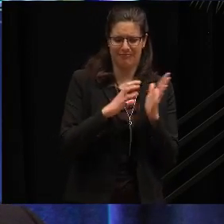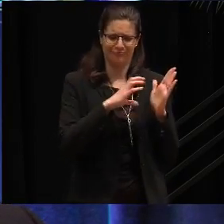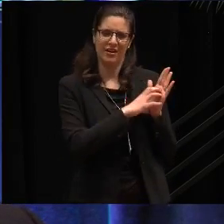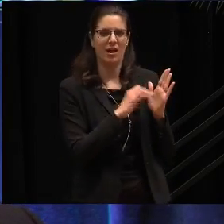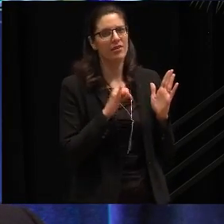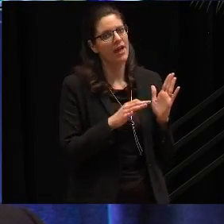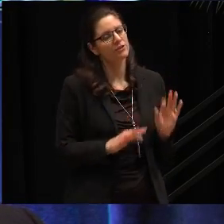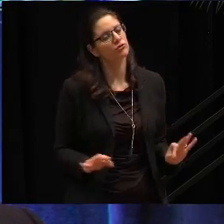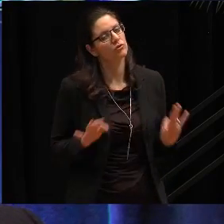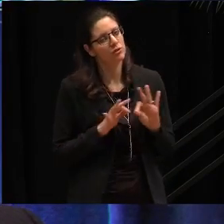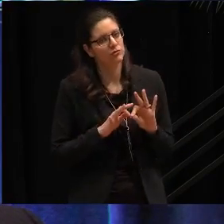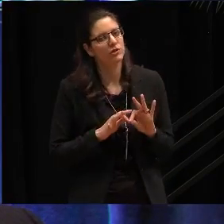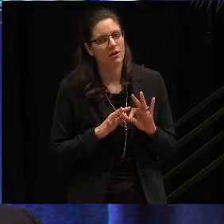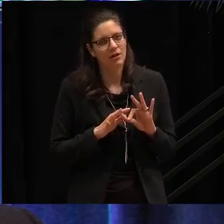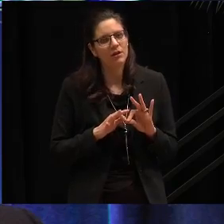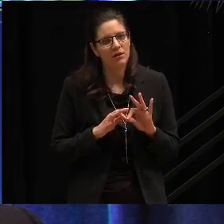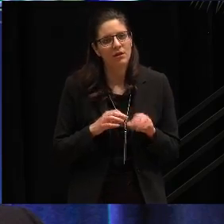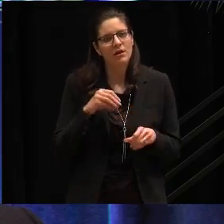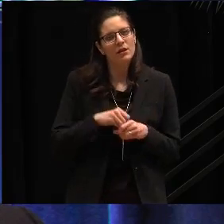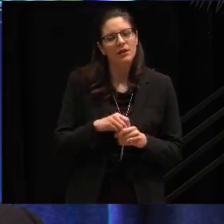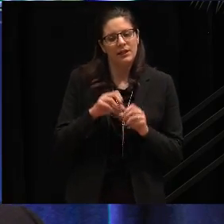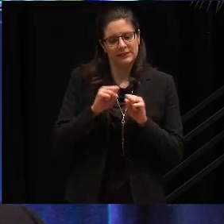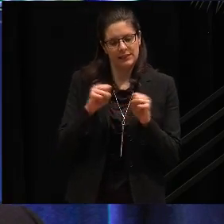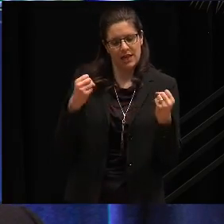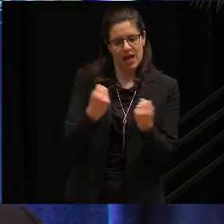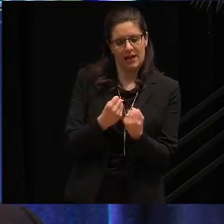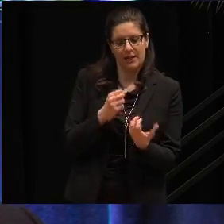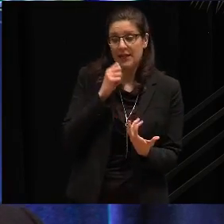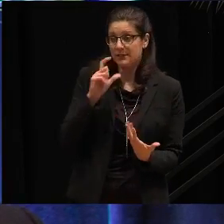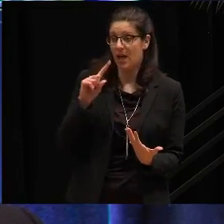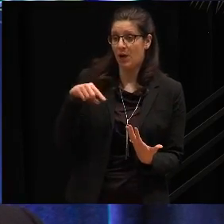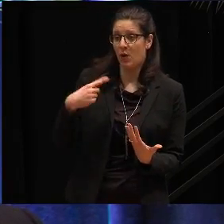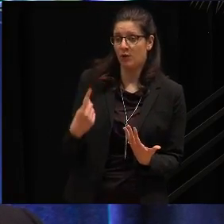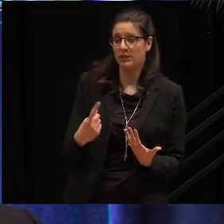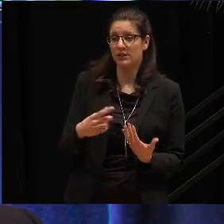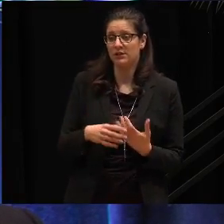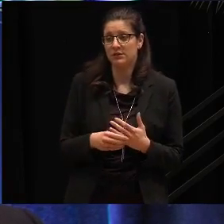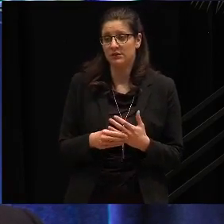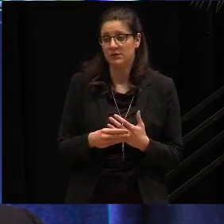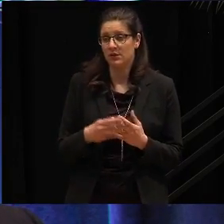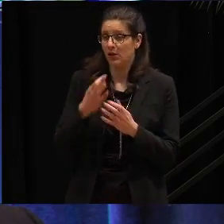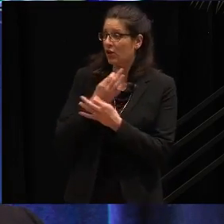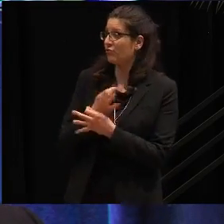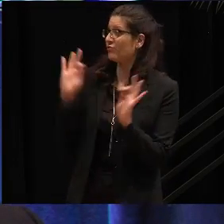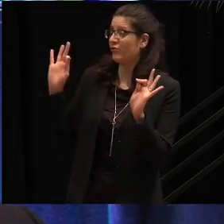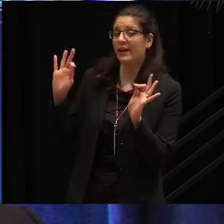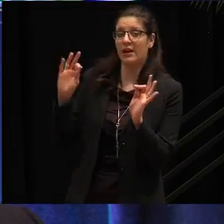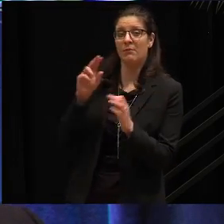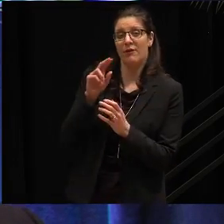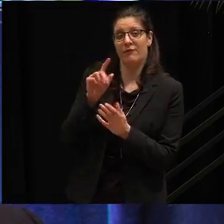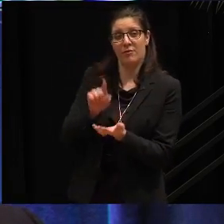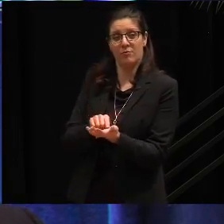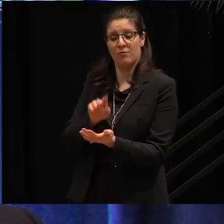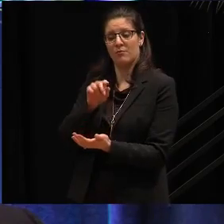crucial, in society. It doesn't just give freedom of the press.